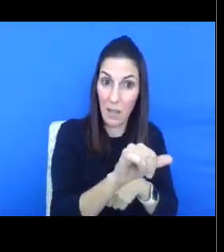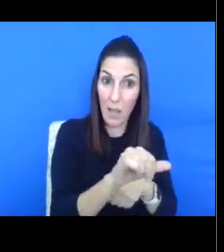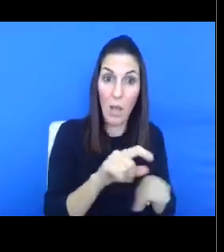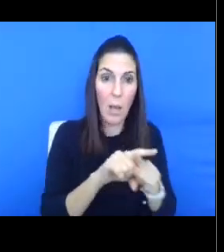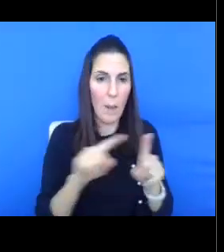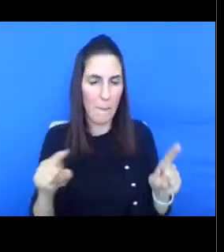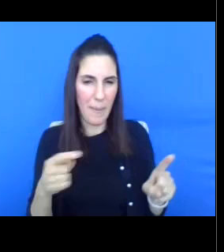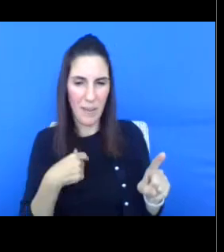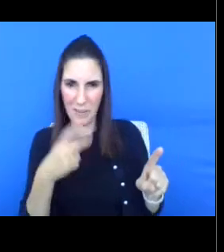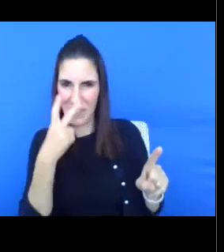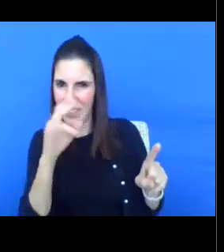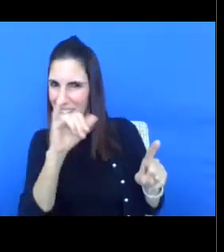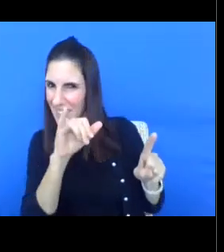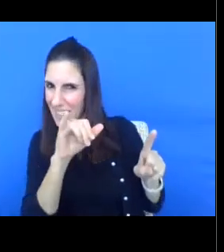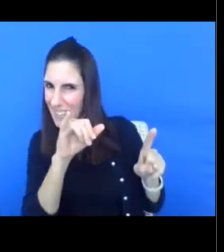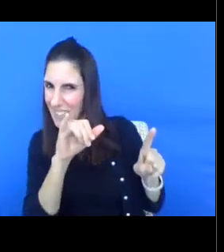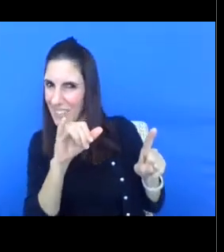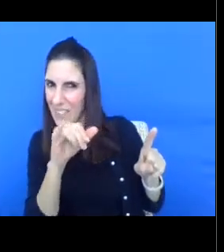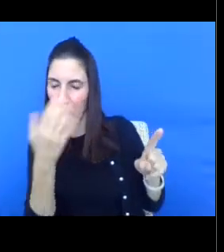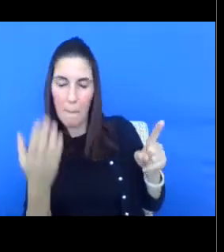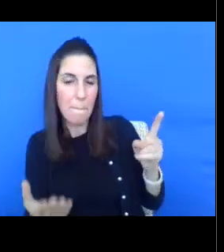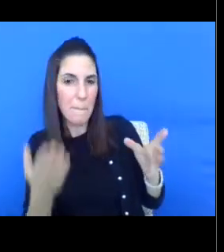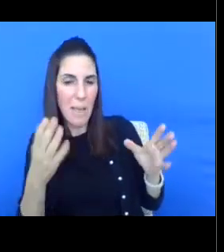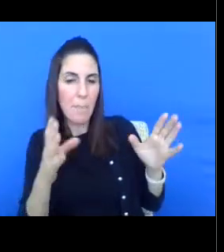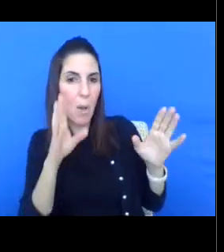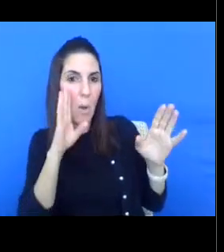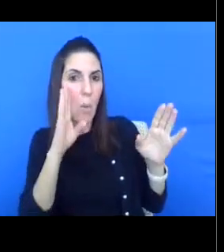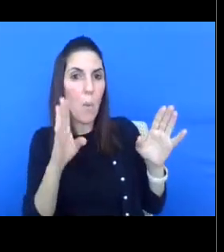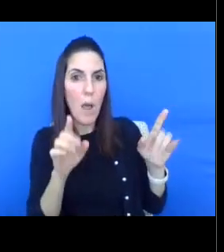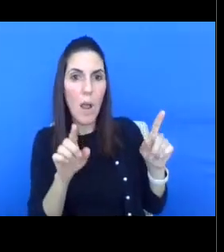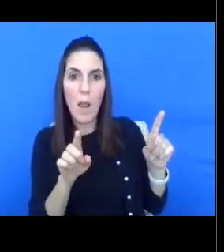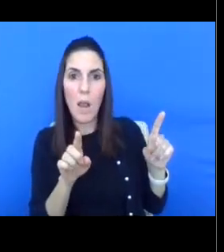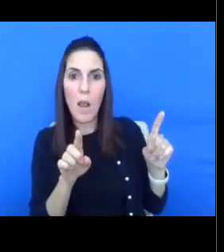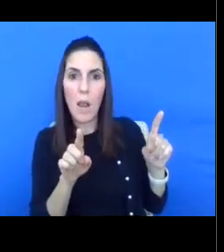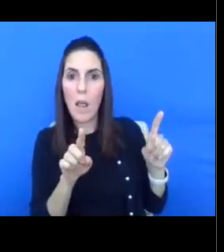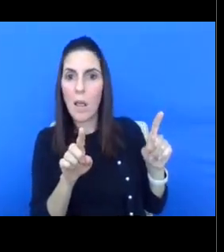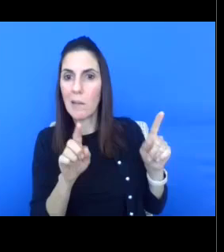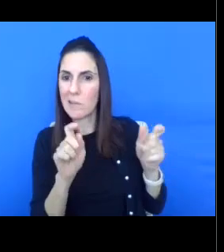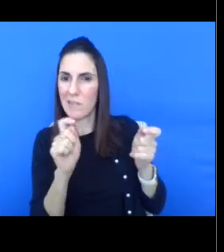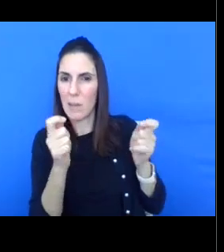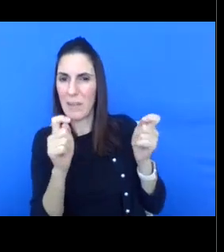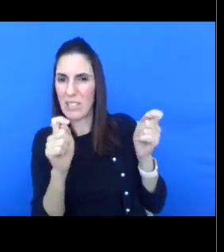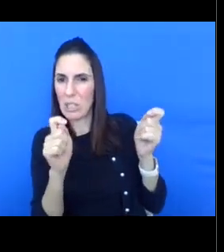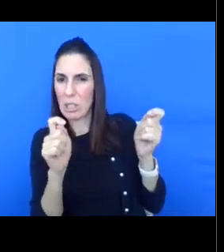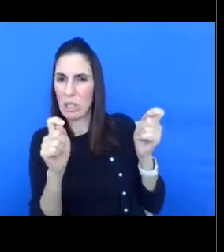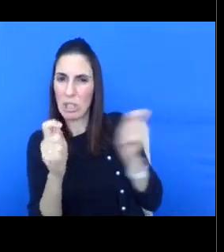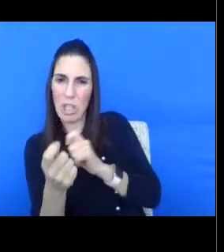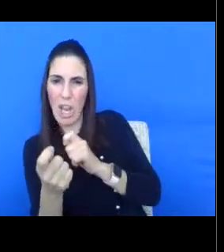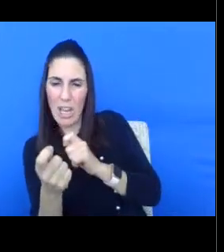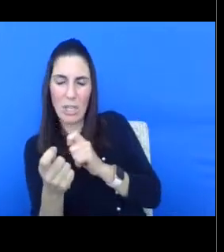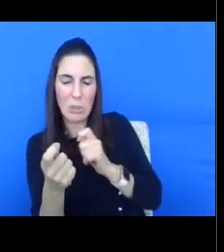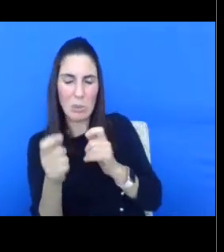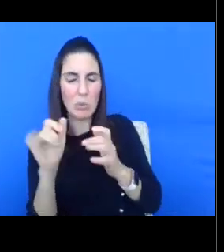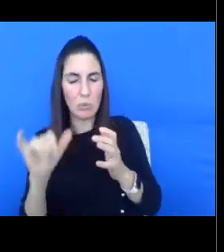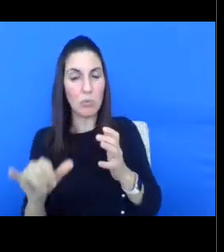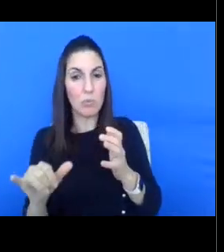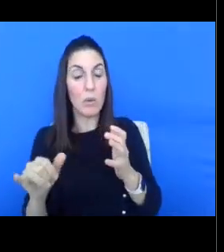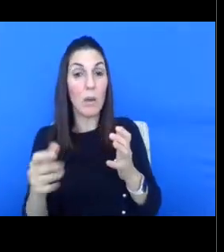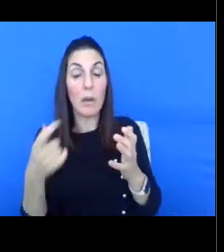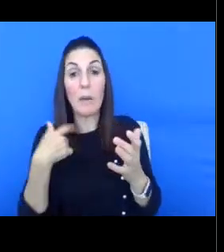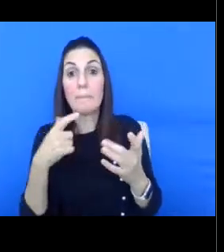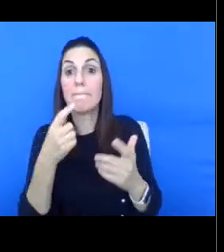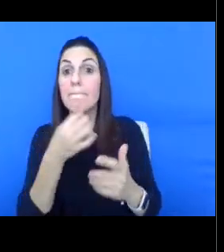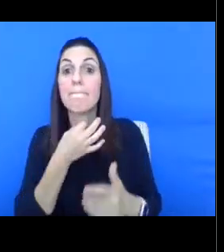this graph here that it might be swaying a little bit more towards the El Nino side. I am kind of curious to see what happens, let's